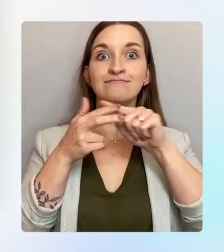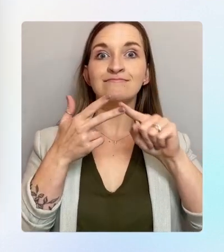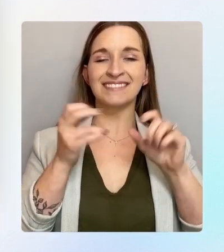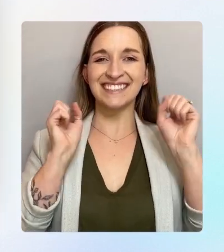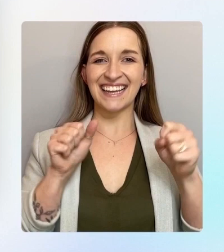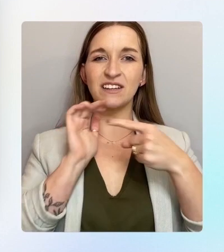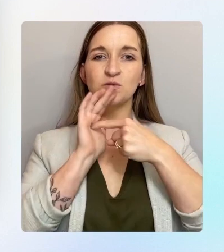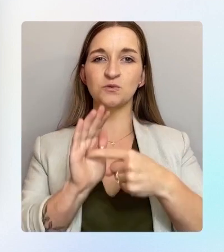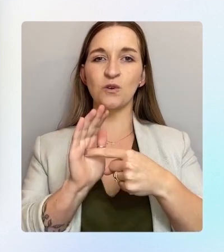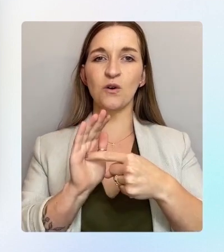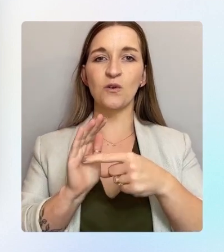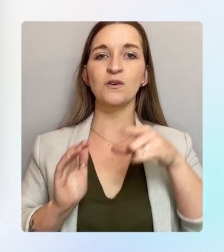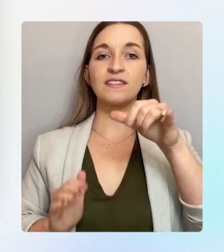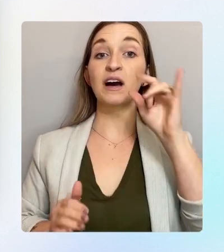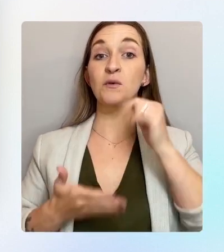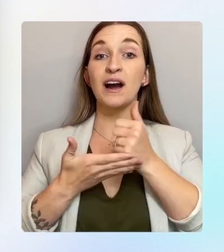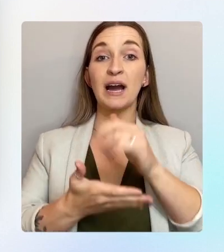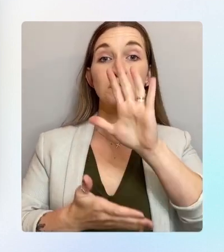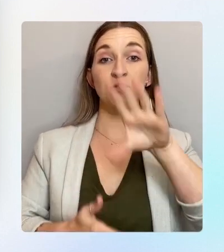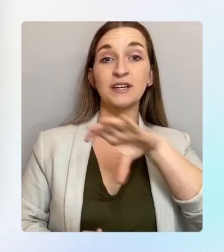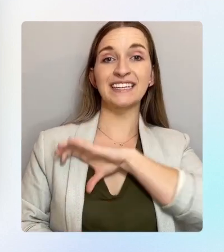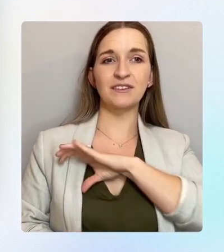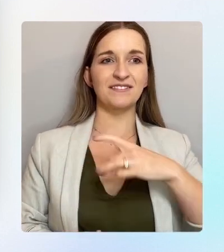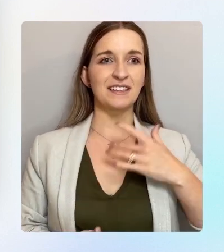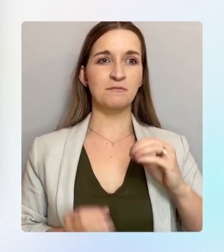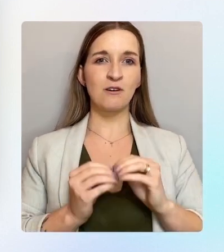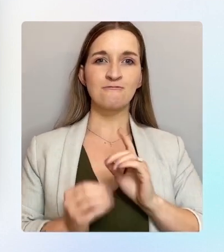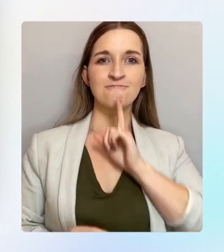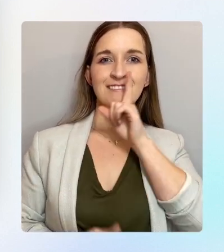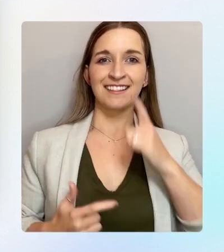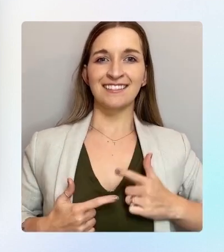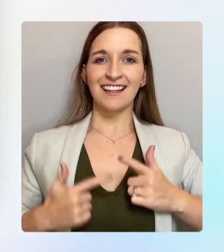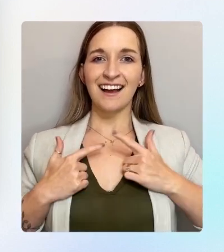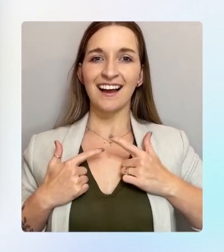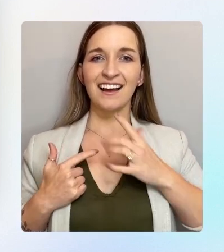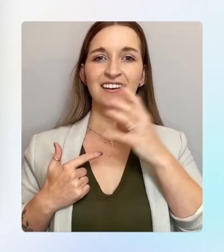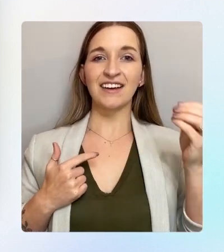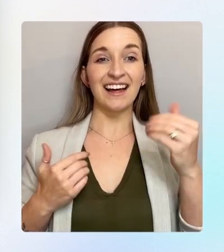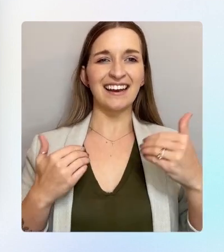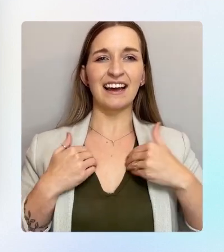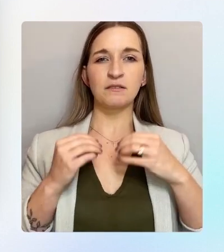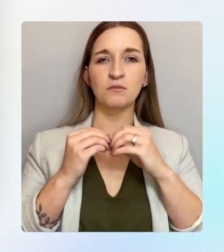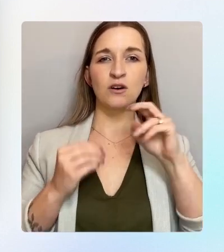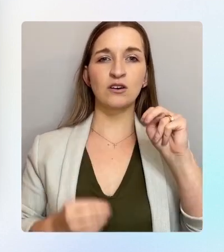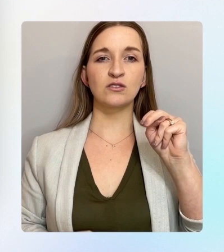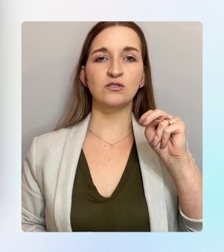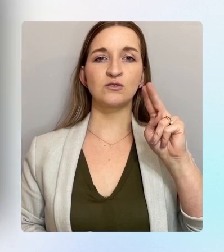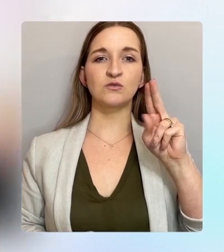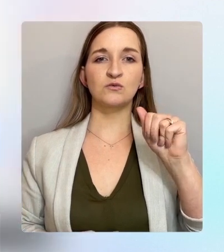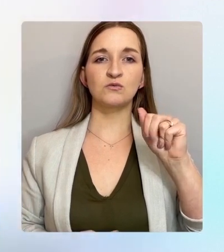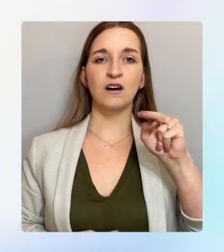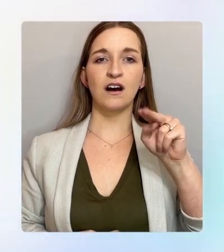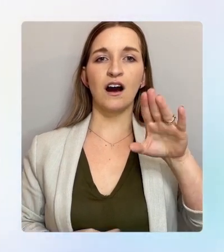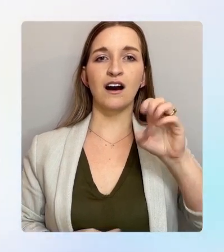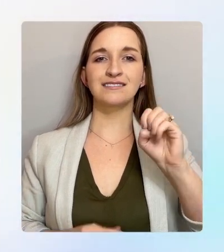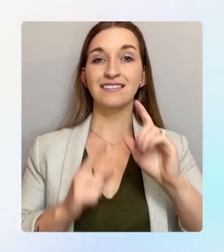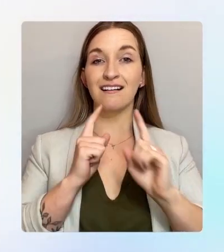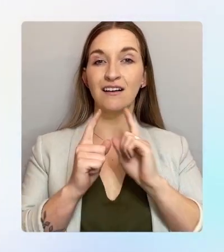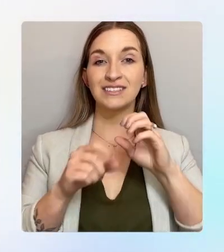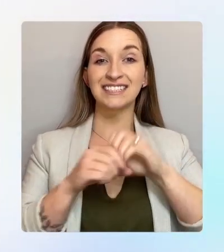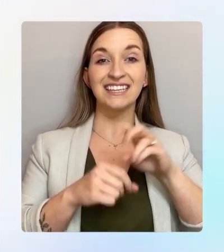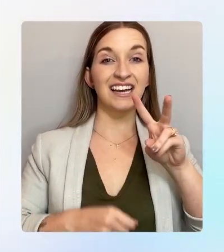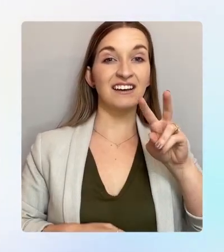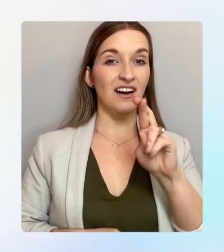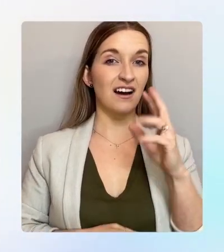your character models to life, allowing you to have a nuanced conversation in a VR experience. Using